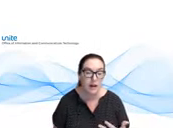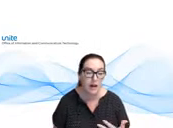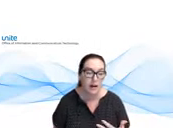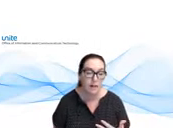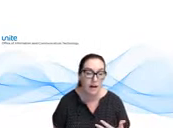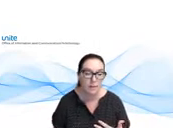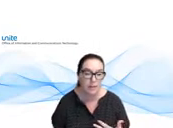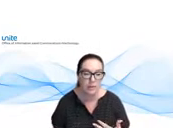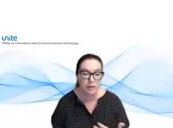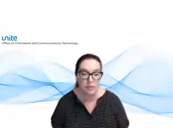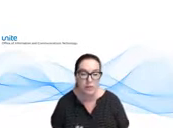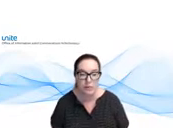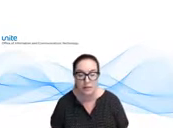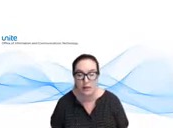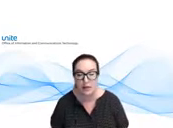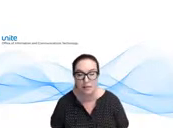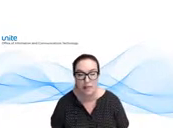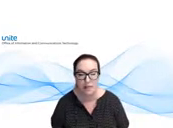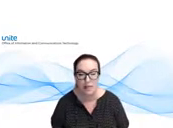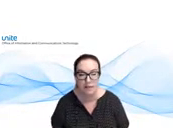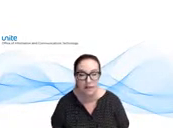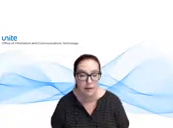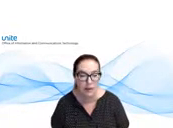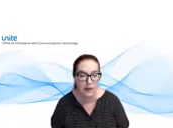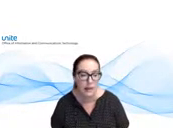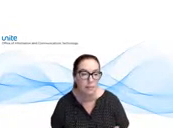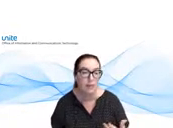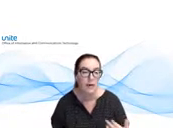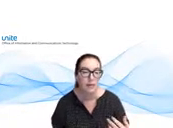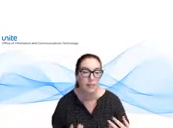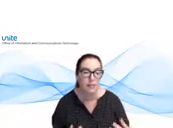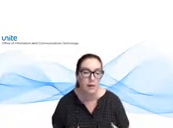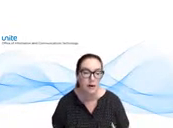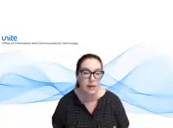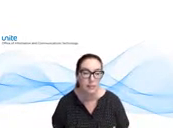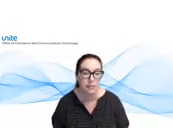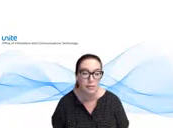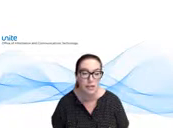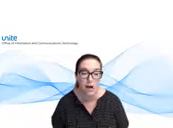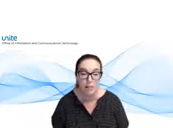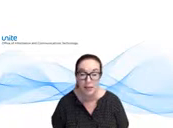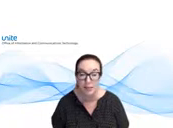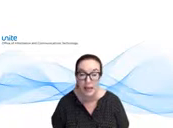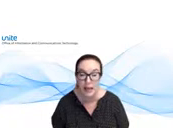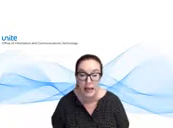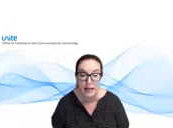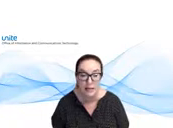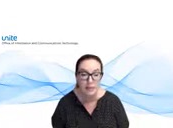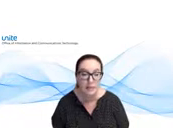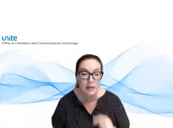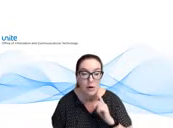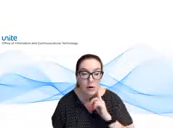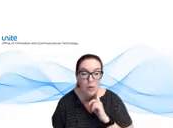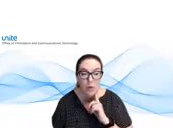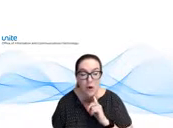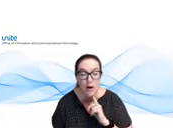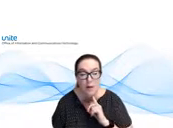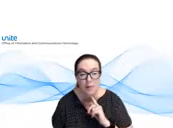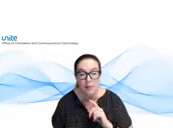if they have visual disability, if they need to navigate by keyboard, if they want to be able to stop any blinking